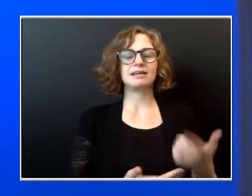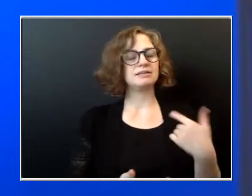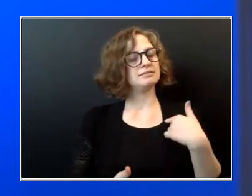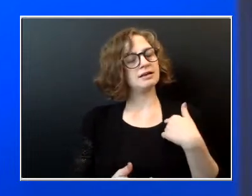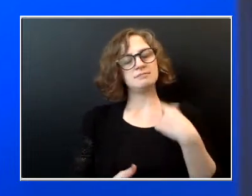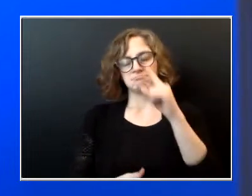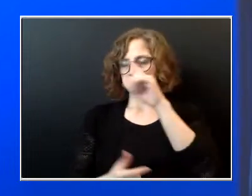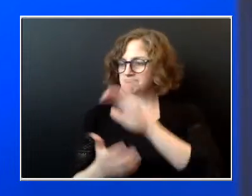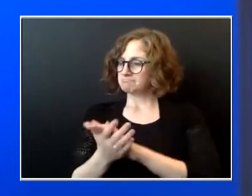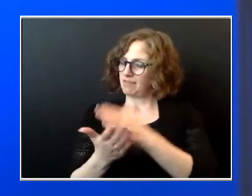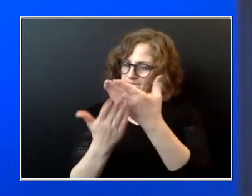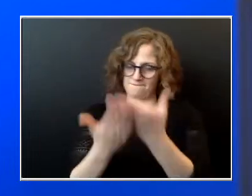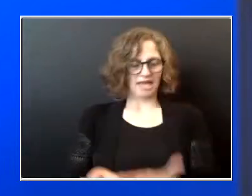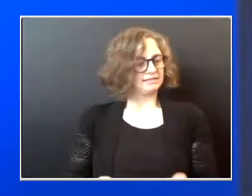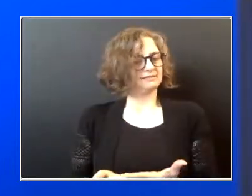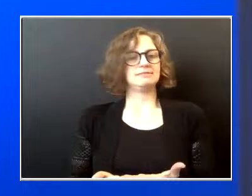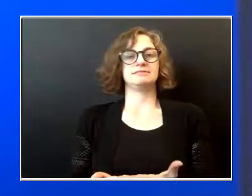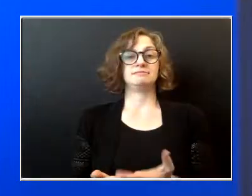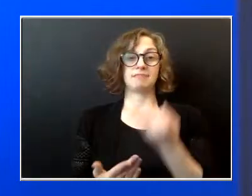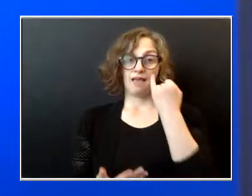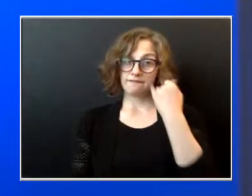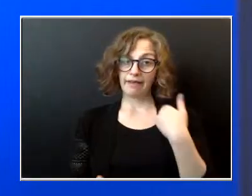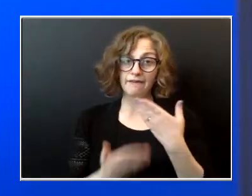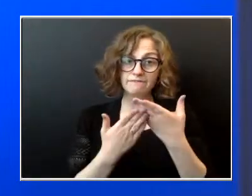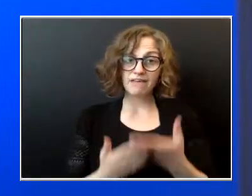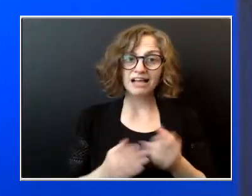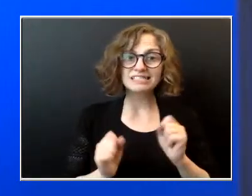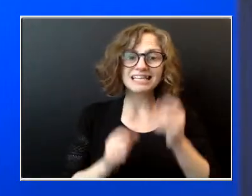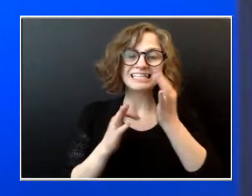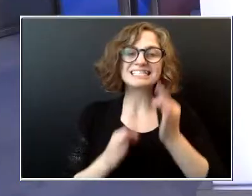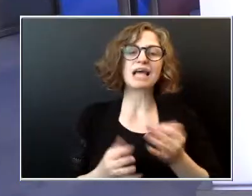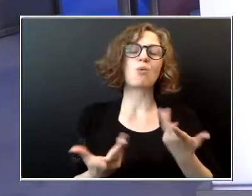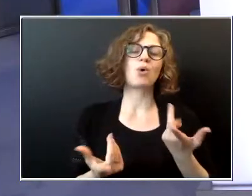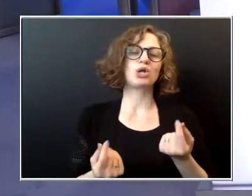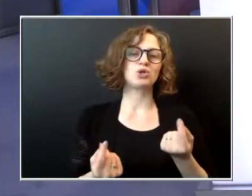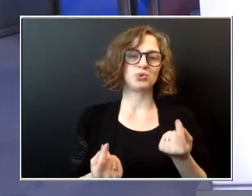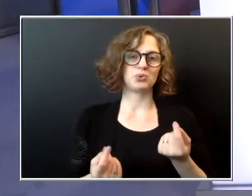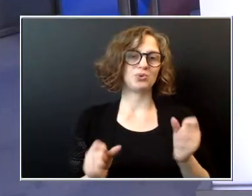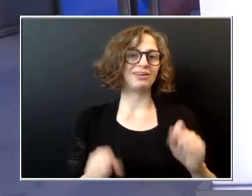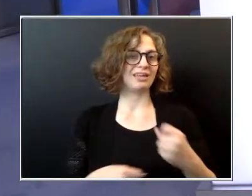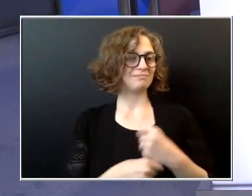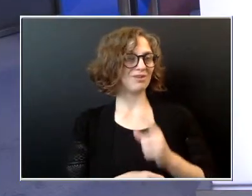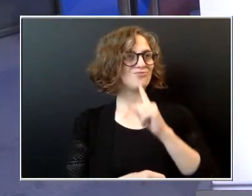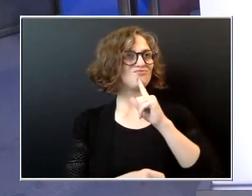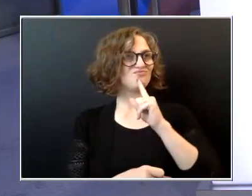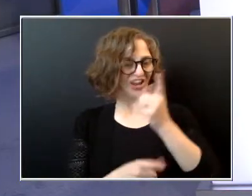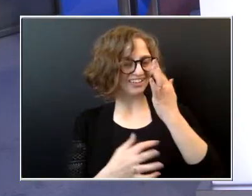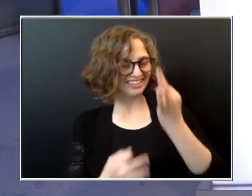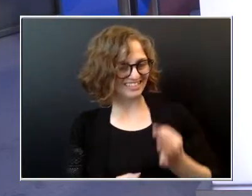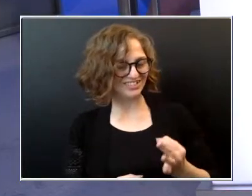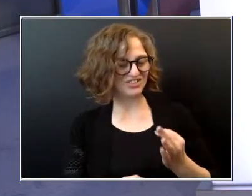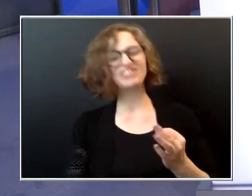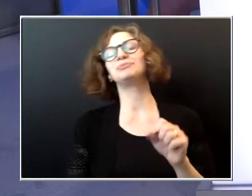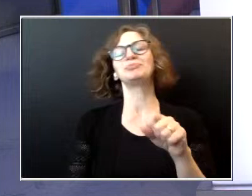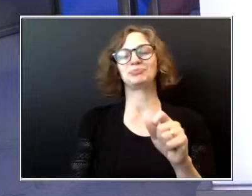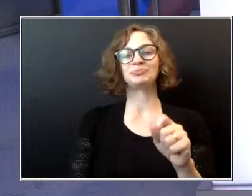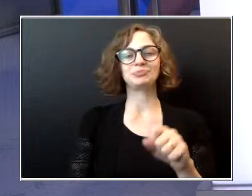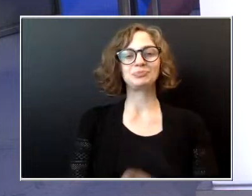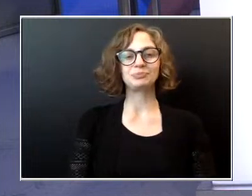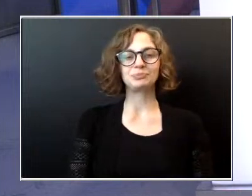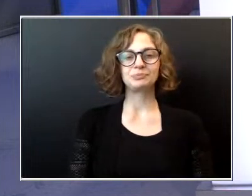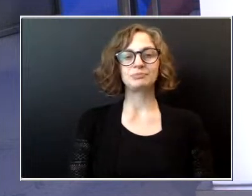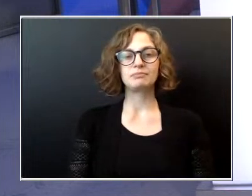have facts, it's like, okay, what do I do? I can make a real decision, as opposed to people not telling me the truth. Yeah, but I wasn't in a position to